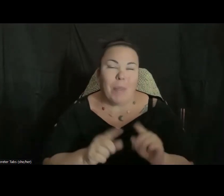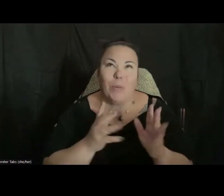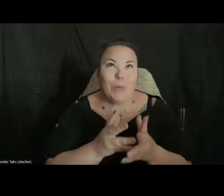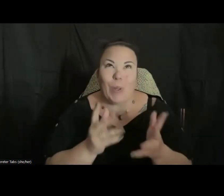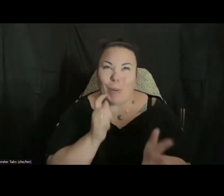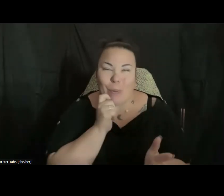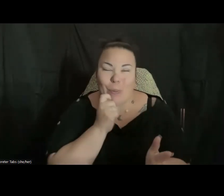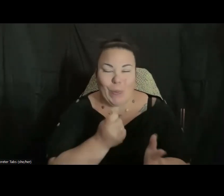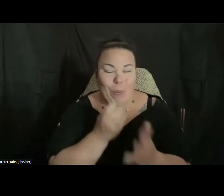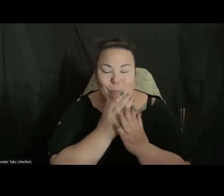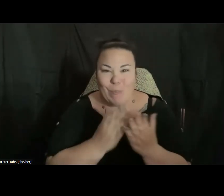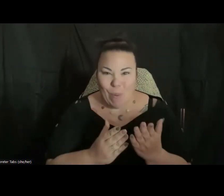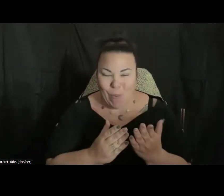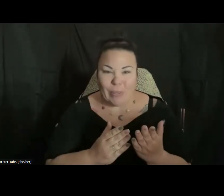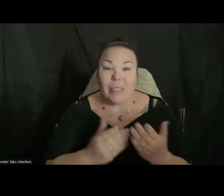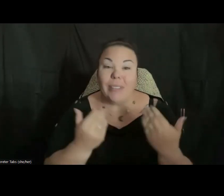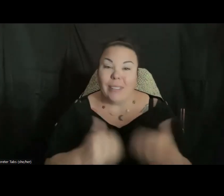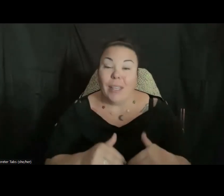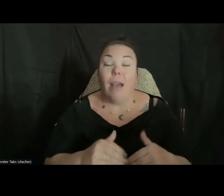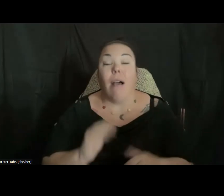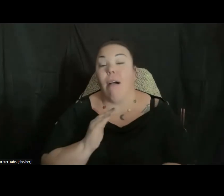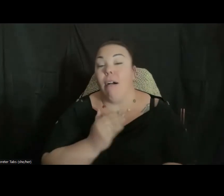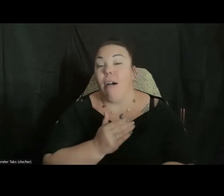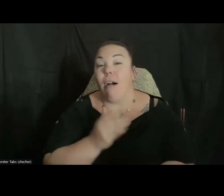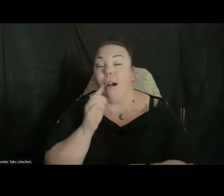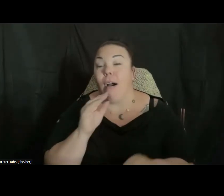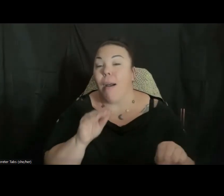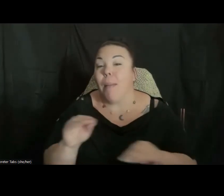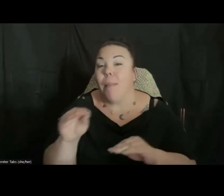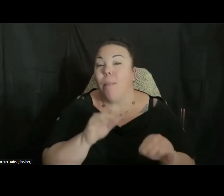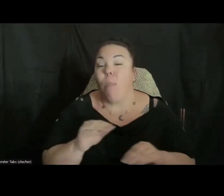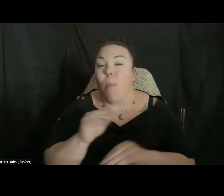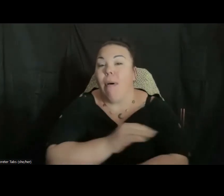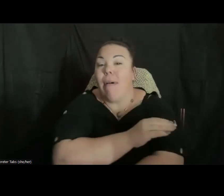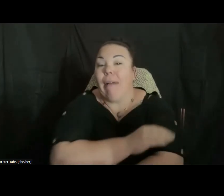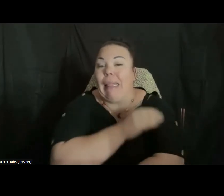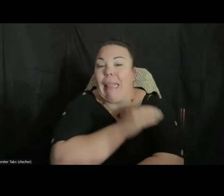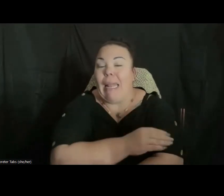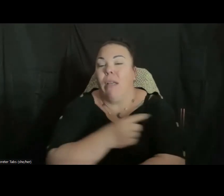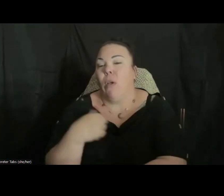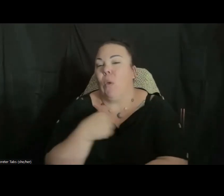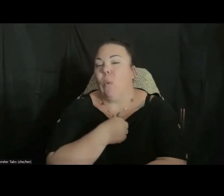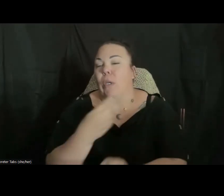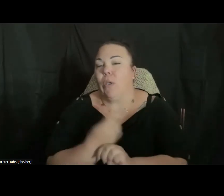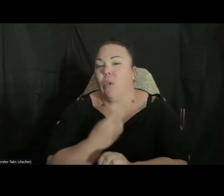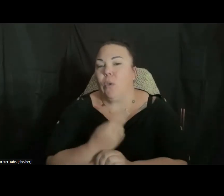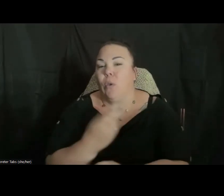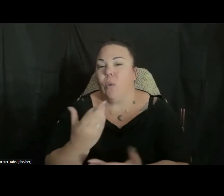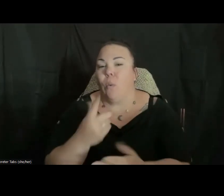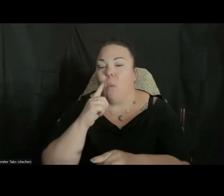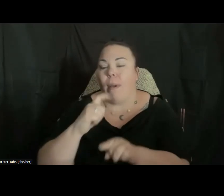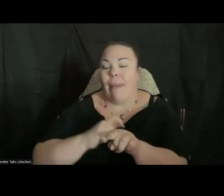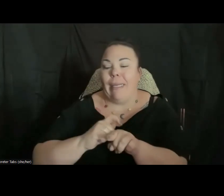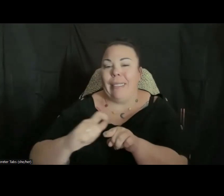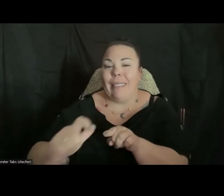but the coolest part about our mobile clinic is that we use telehealth to provide behavioral health services at the point of